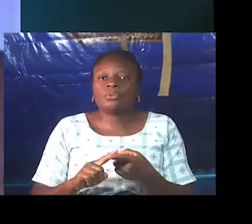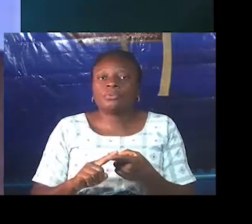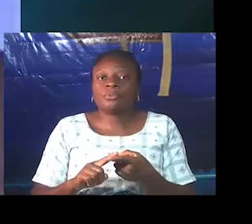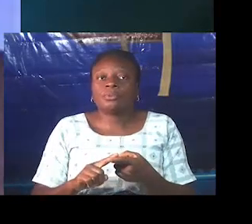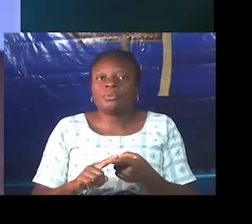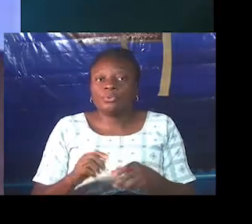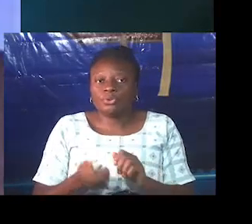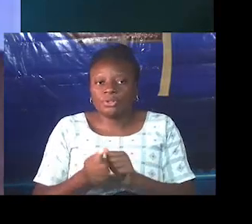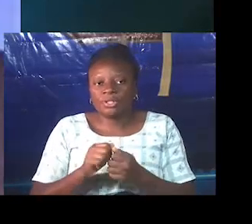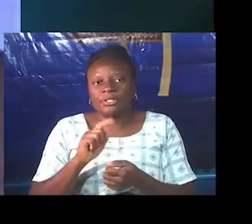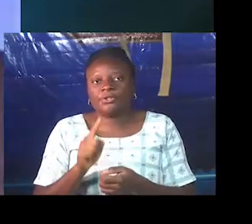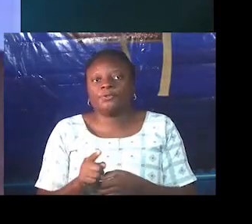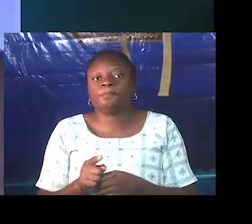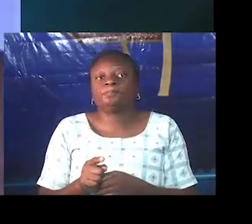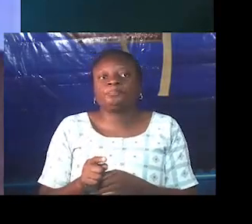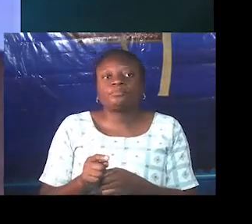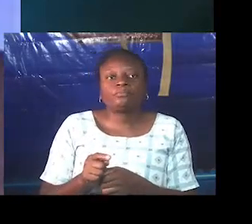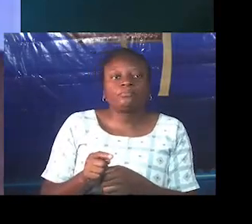we are discovering two things here.